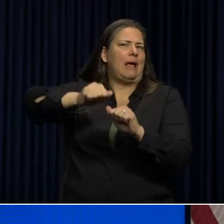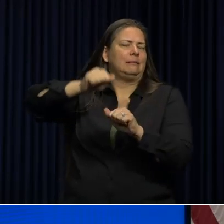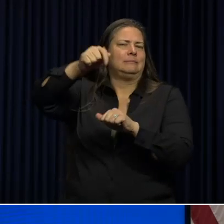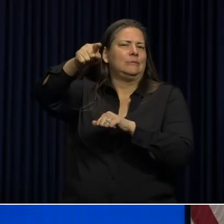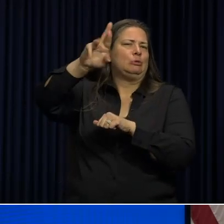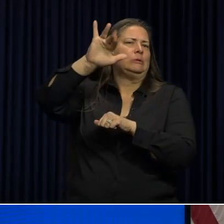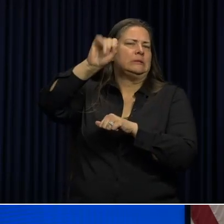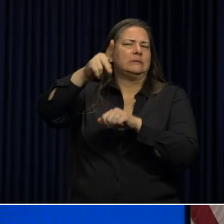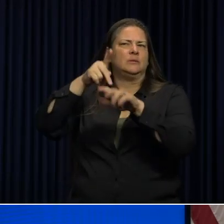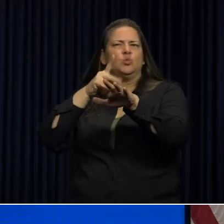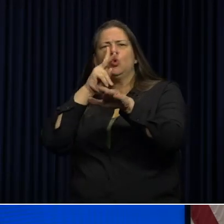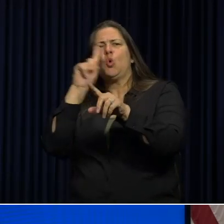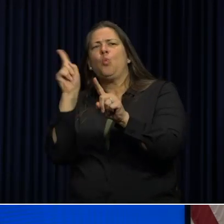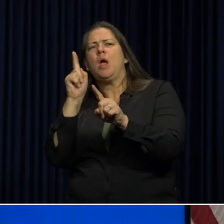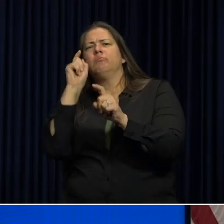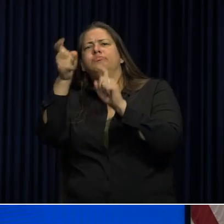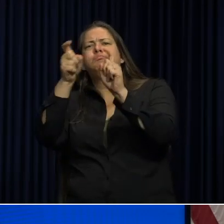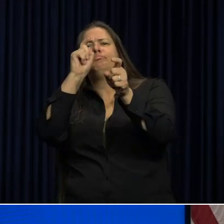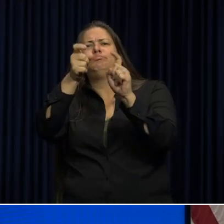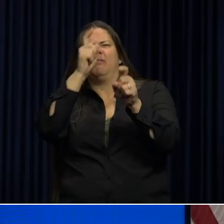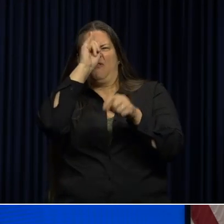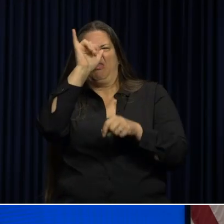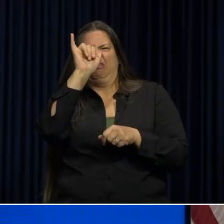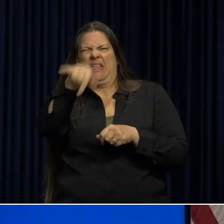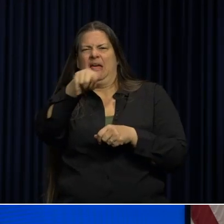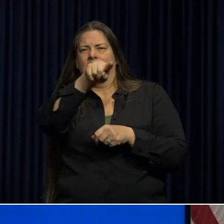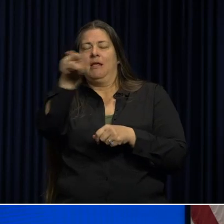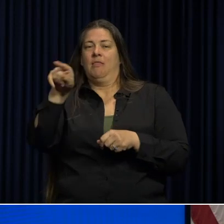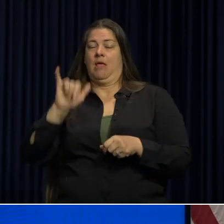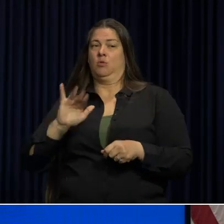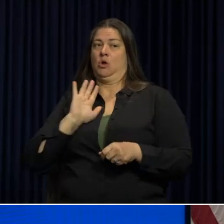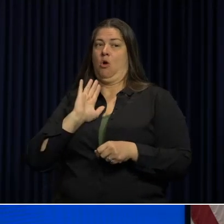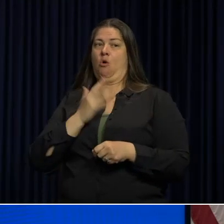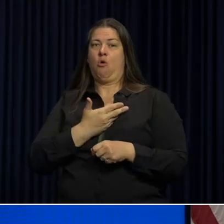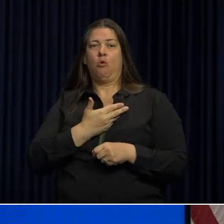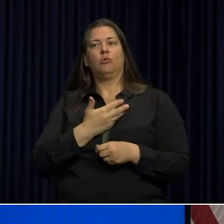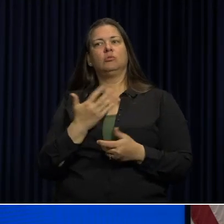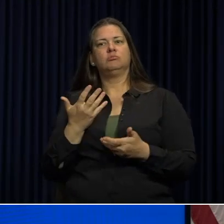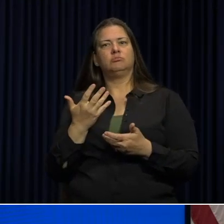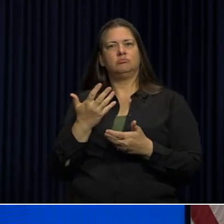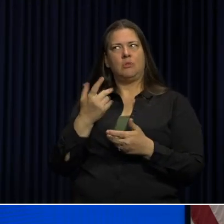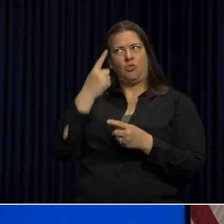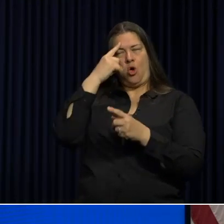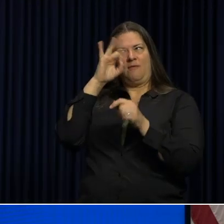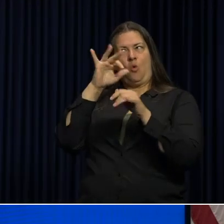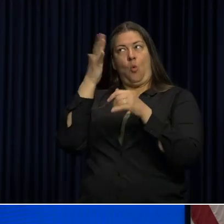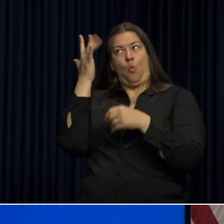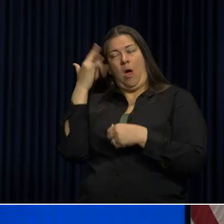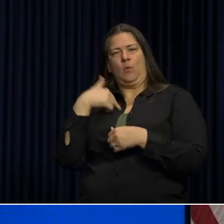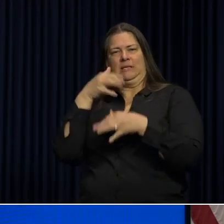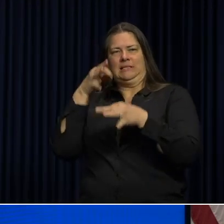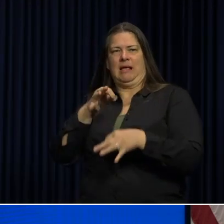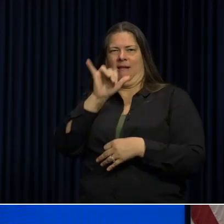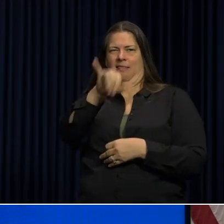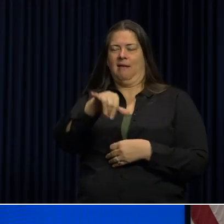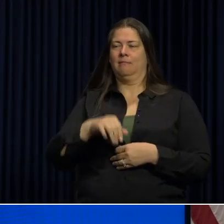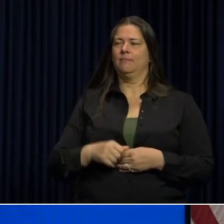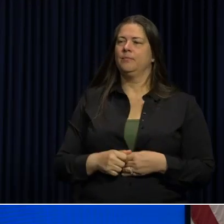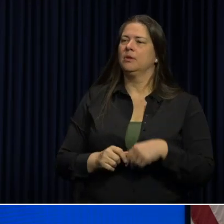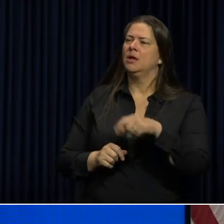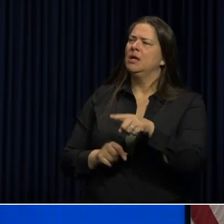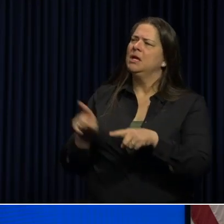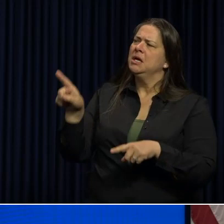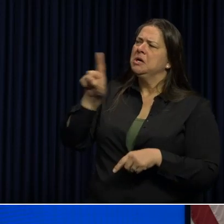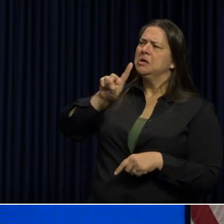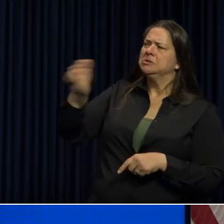best used. And so that was one of the major moves that we made, or one of the major drivers to that decision. Phil. Governor, in the